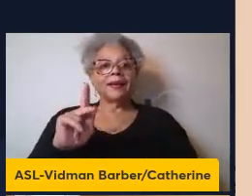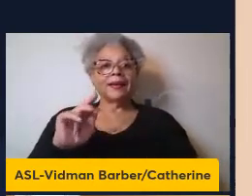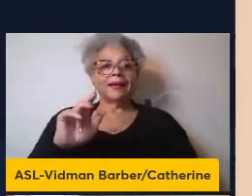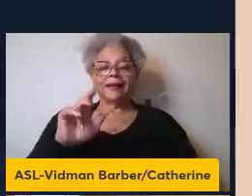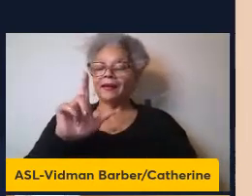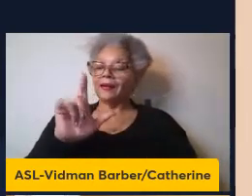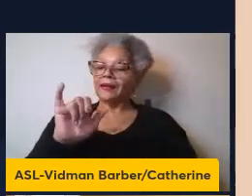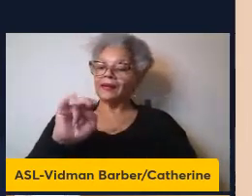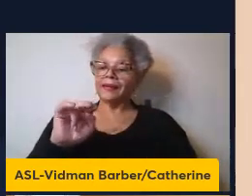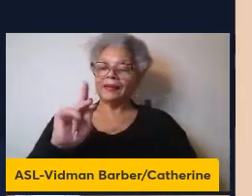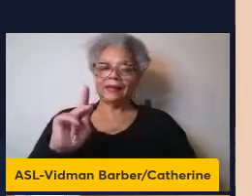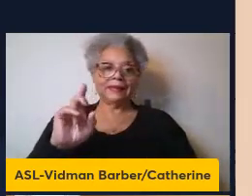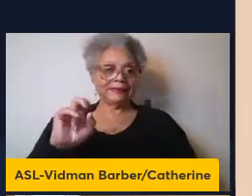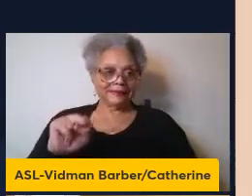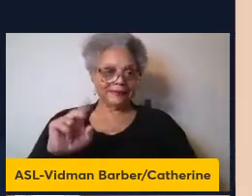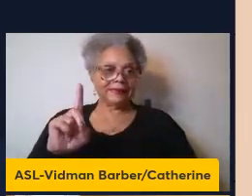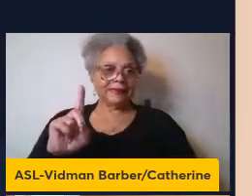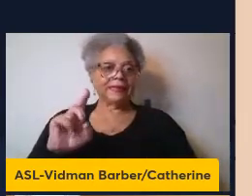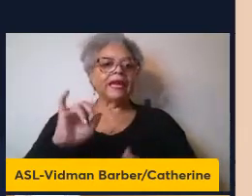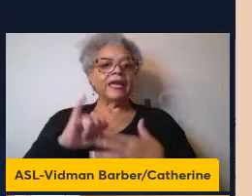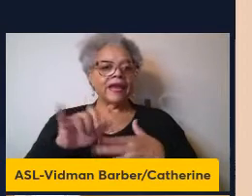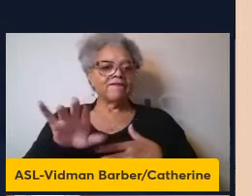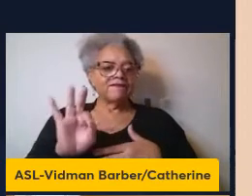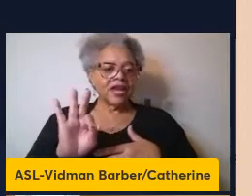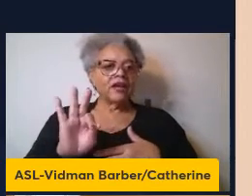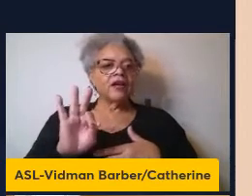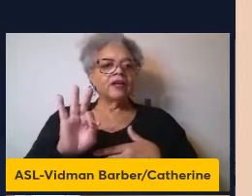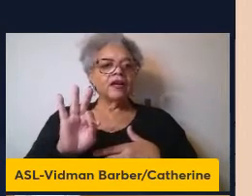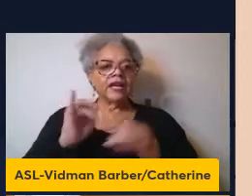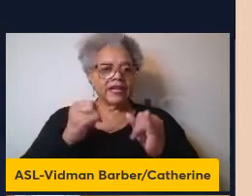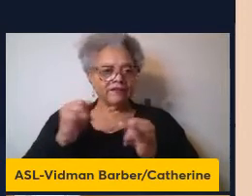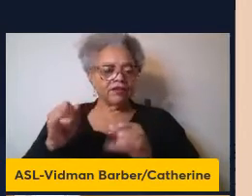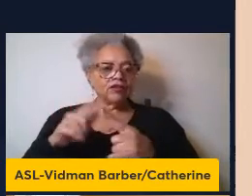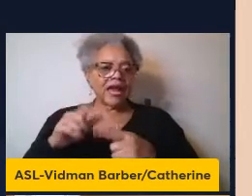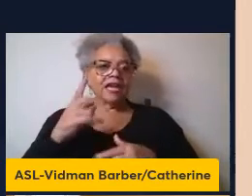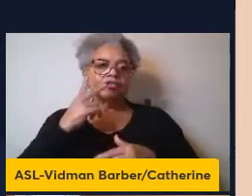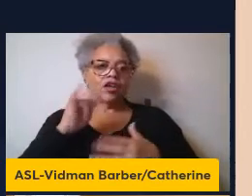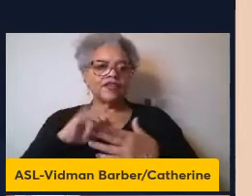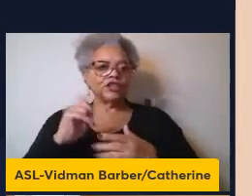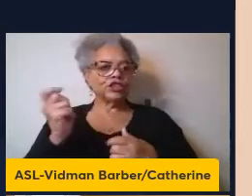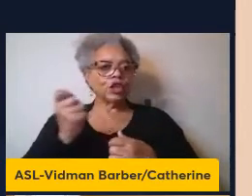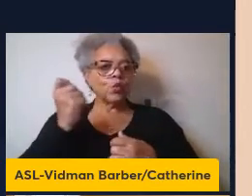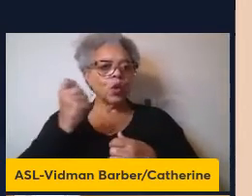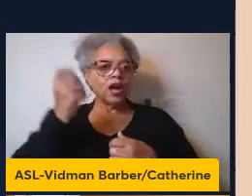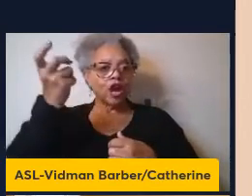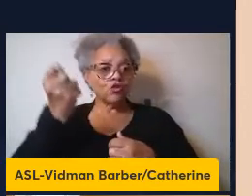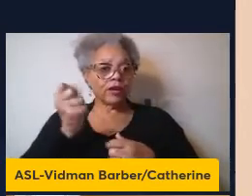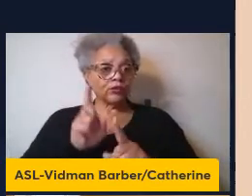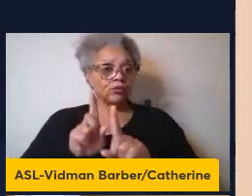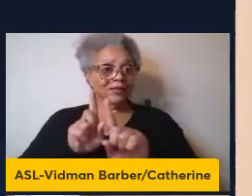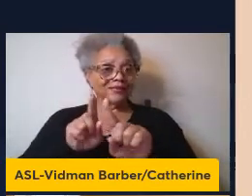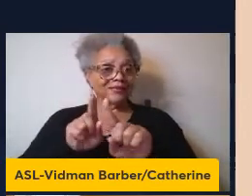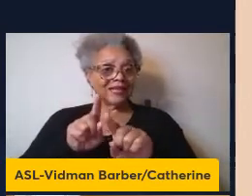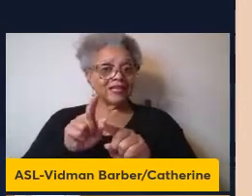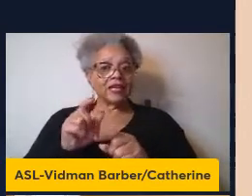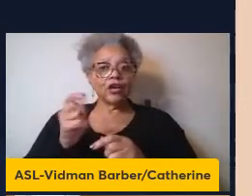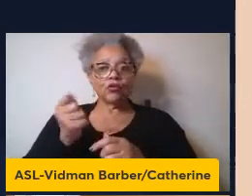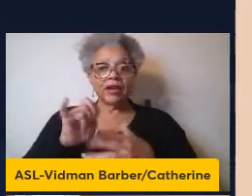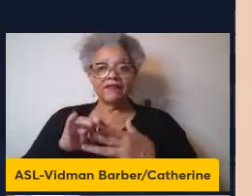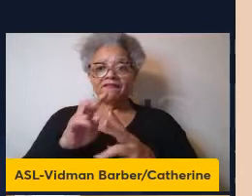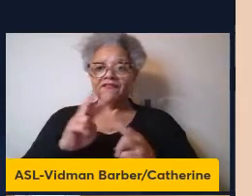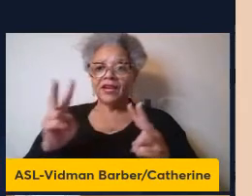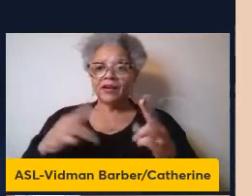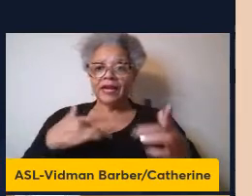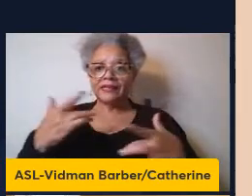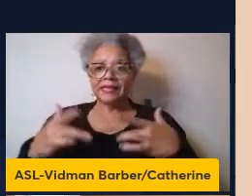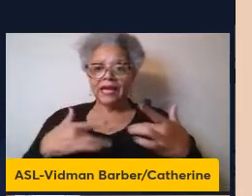of the individuals I follow, she had won a grant to attend a conference, right? That's pretty exciting. So she had